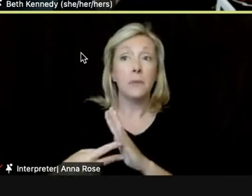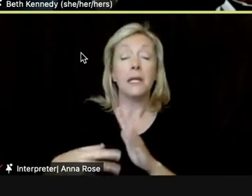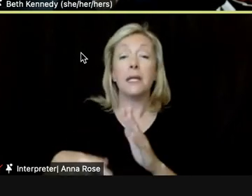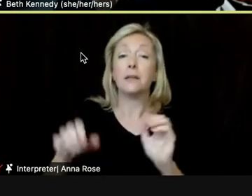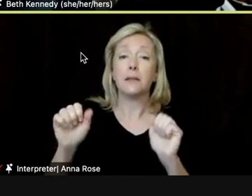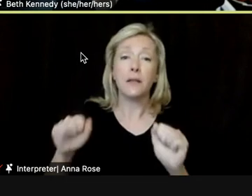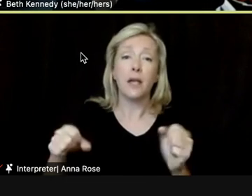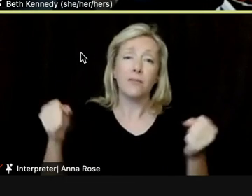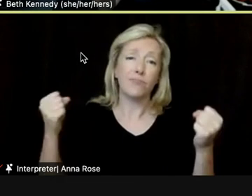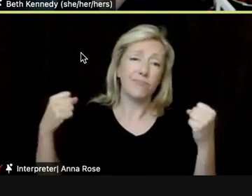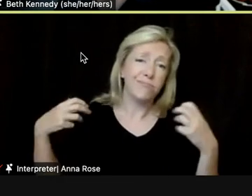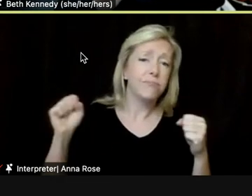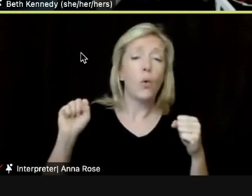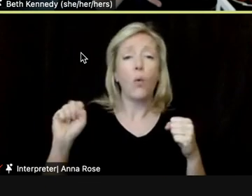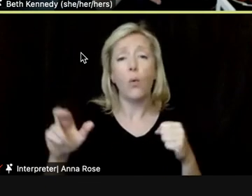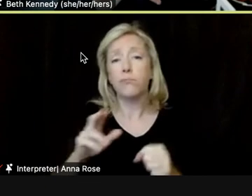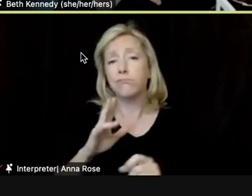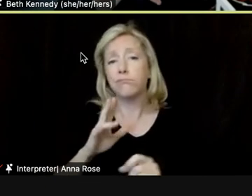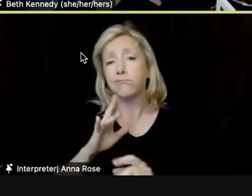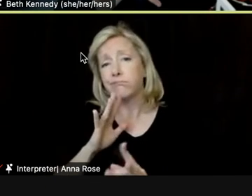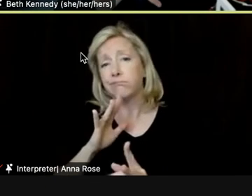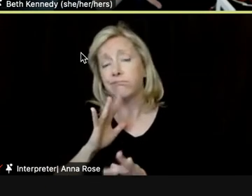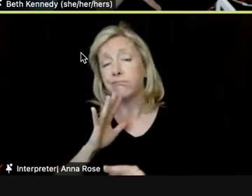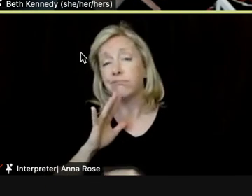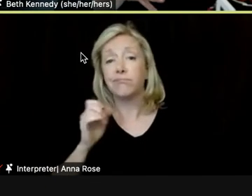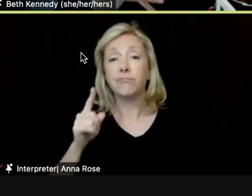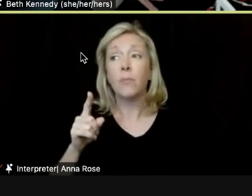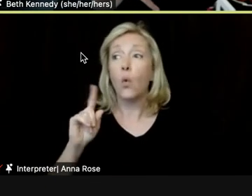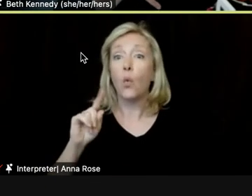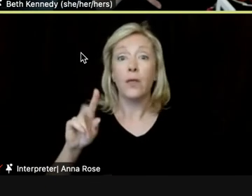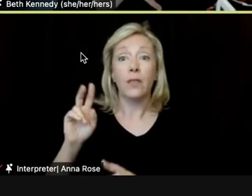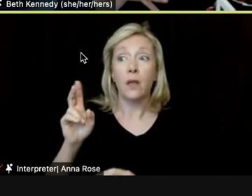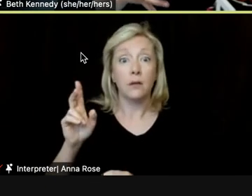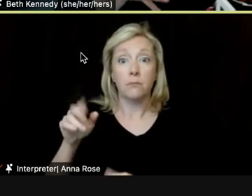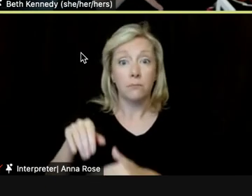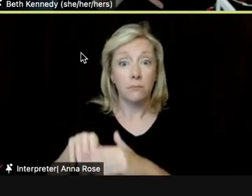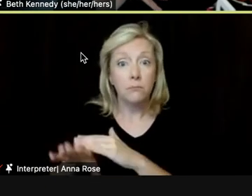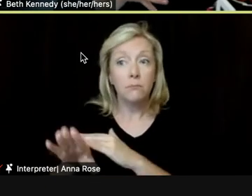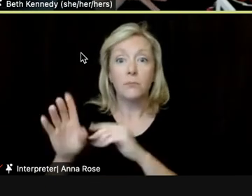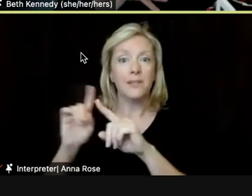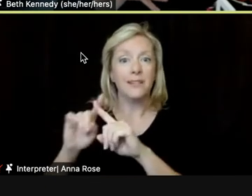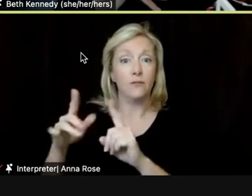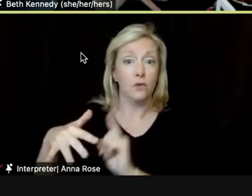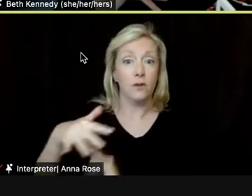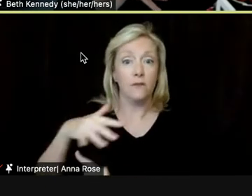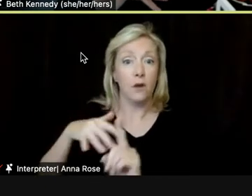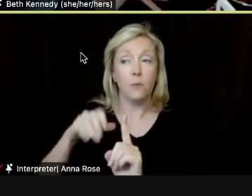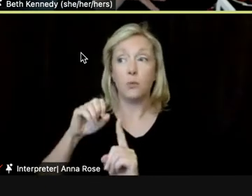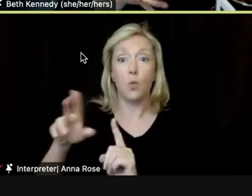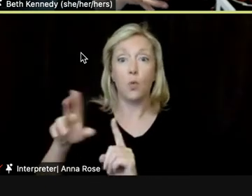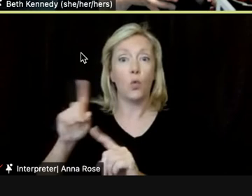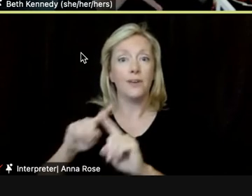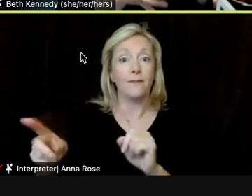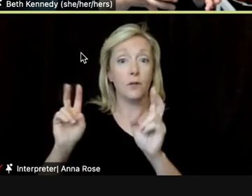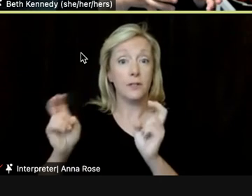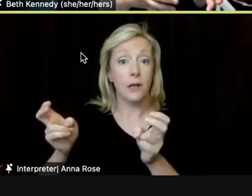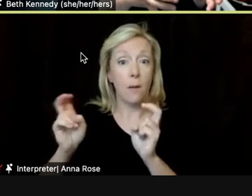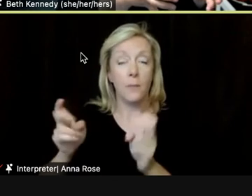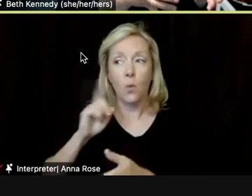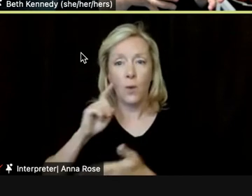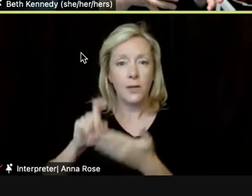different environments and learn different subjects, the things start to shift and we start to see that their